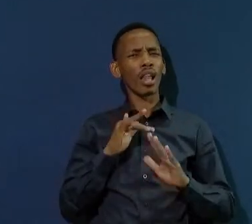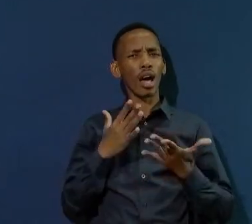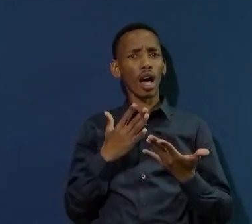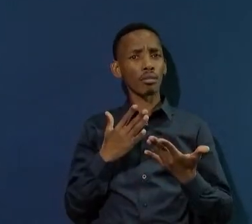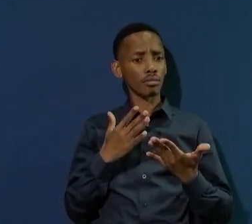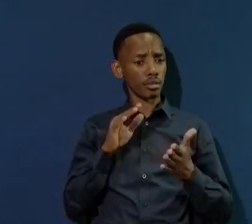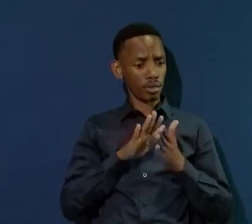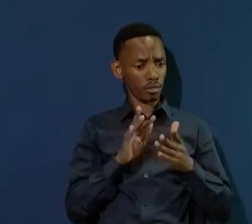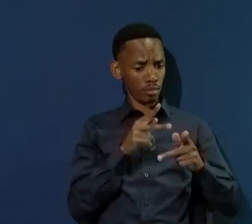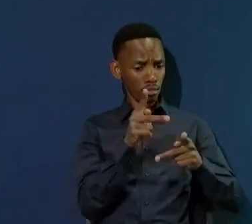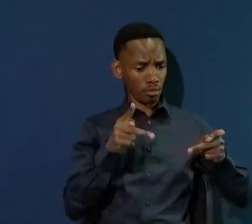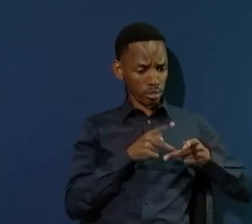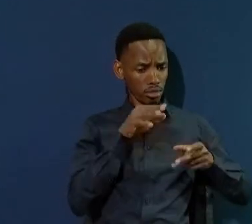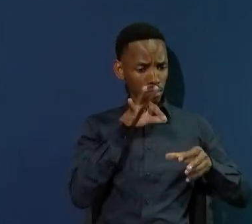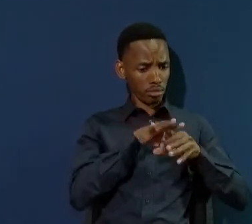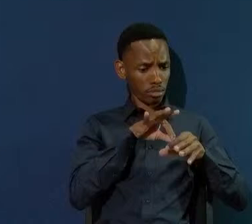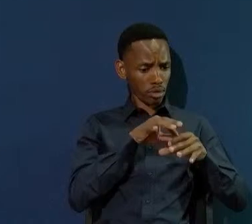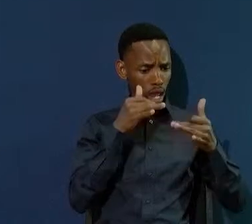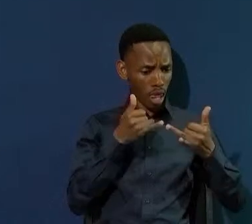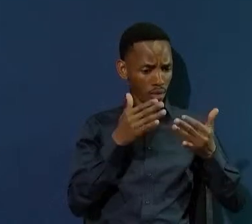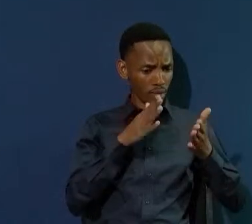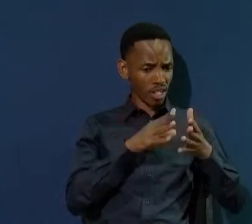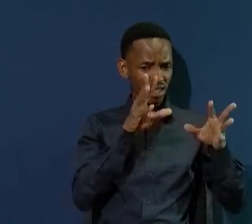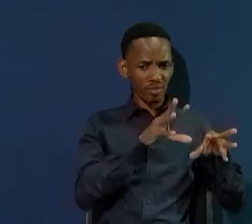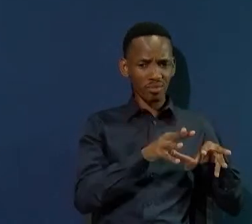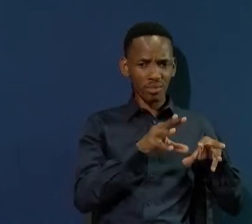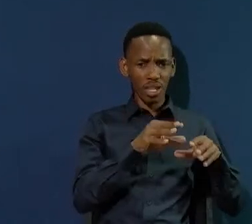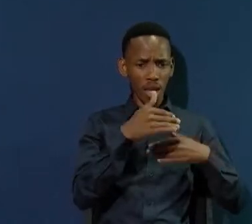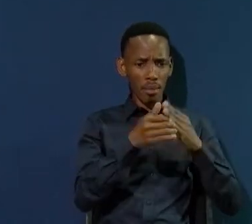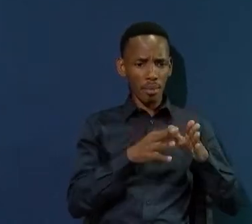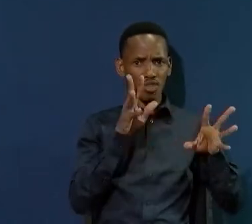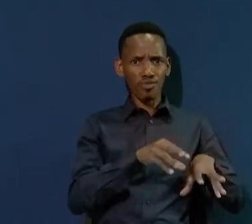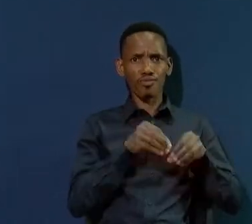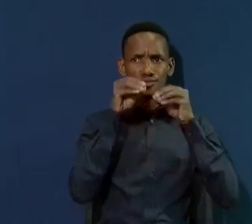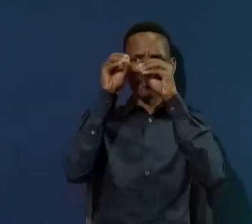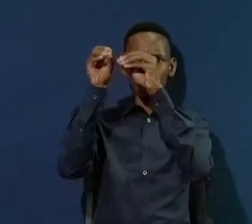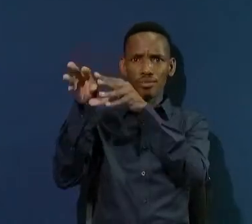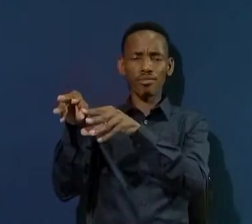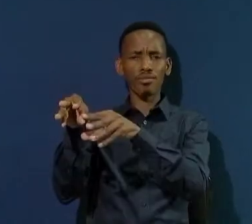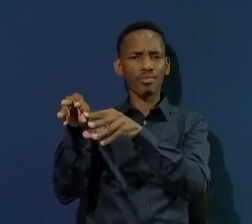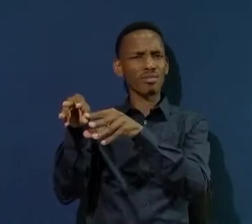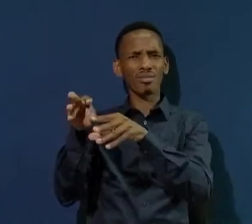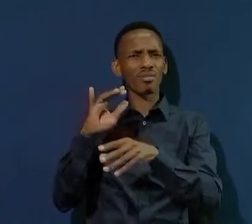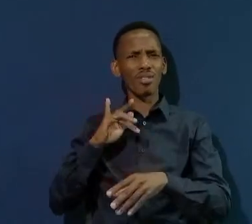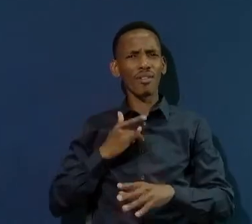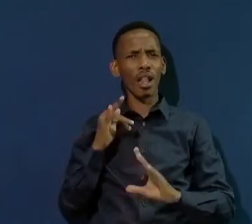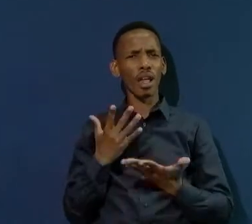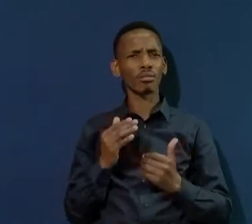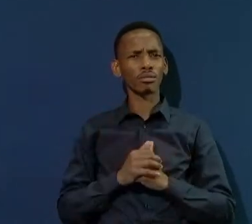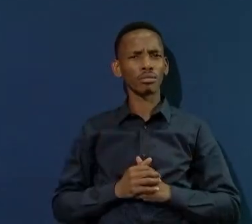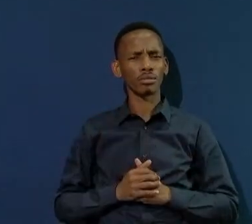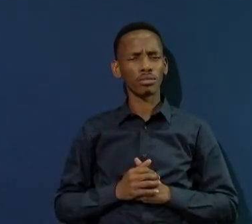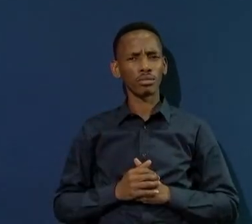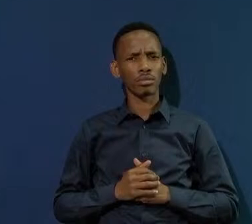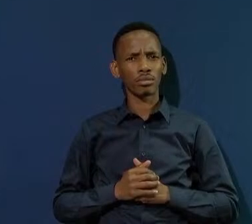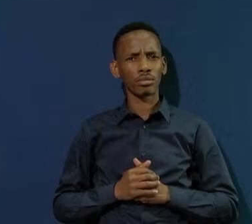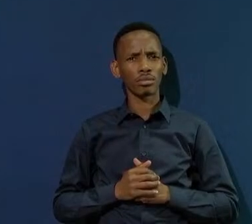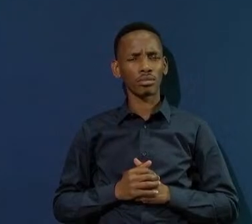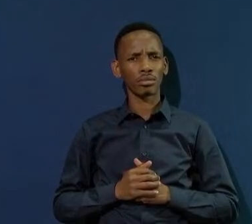gona le yone thulaganyo ne kana re tsweletse ka go tshegetsa thulaganyo ye leng teng